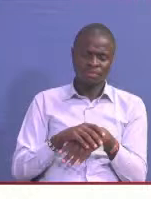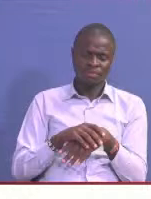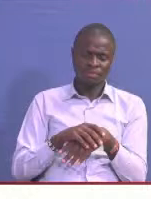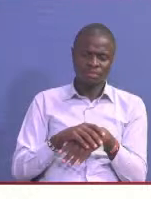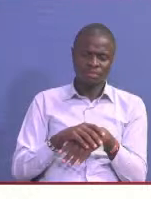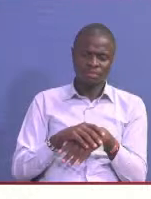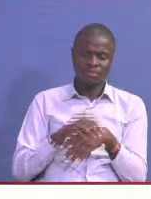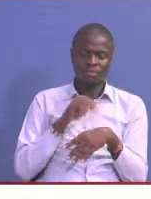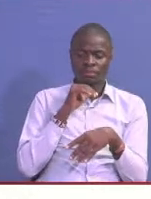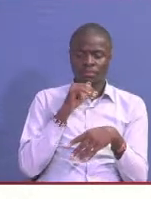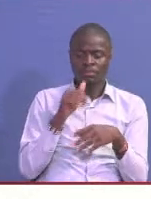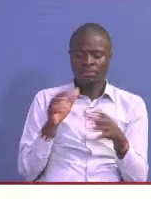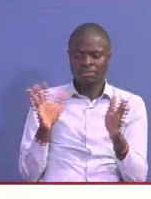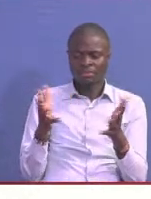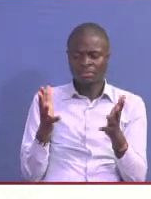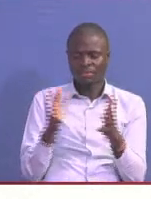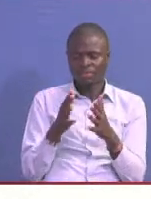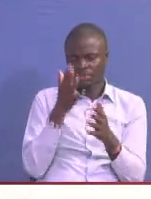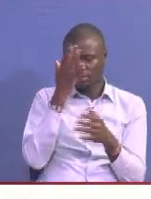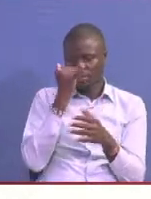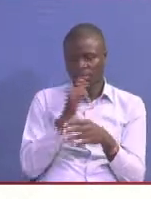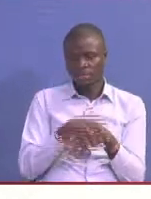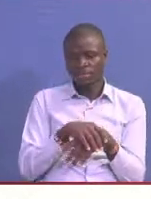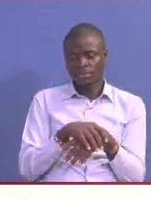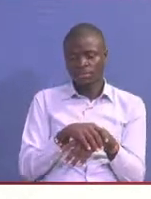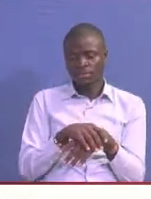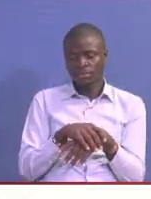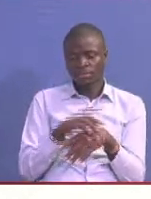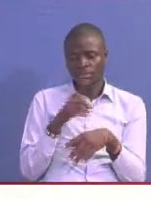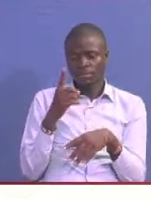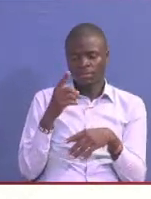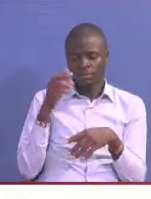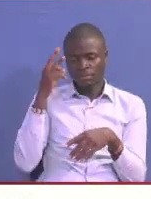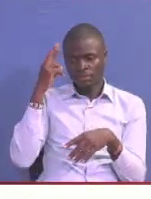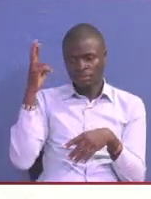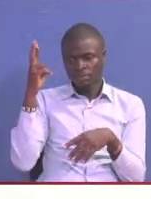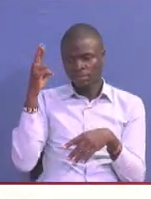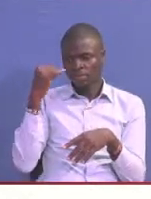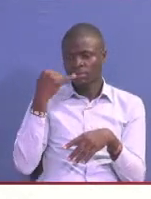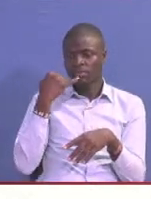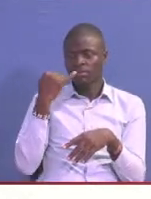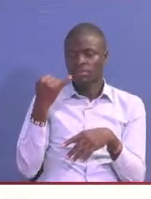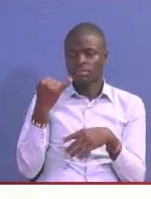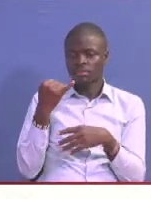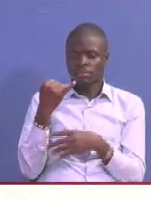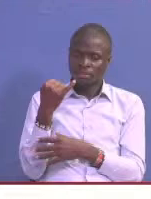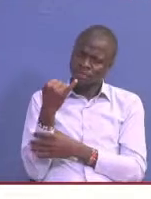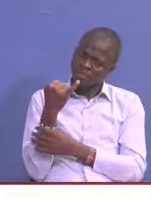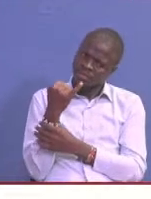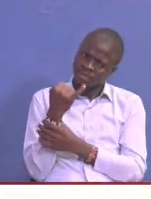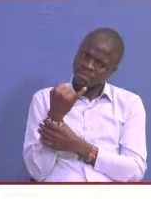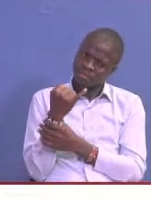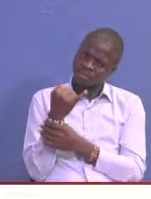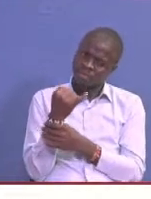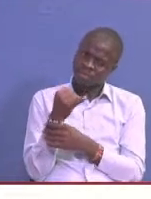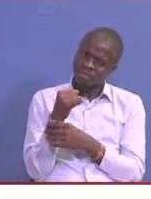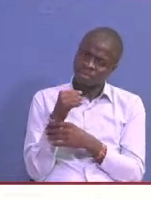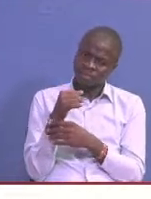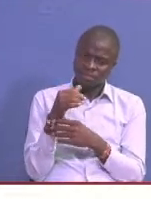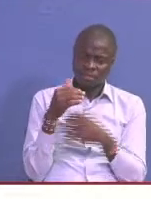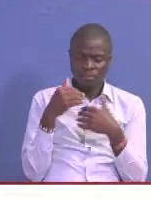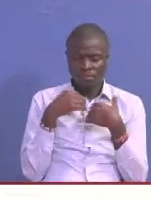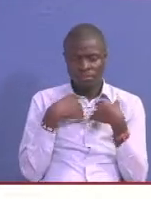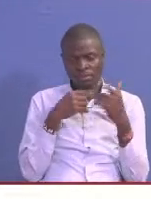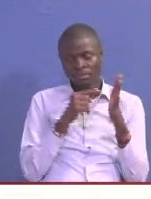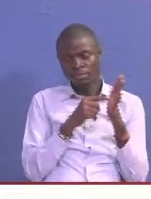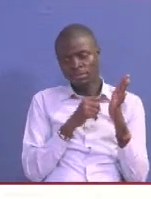discouraged. Why? One of the reasons is there are points,